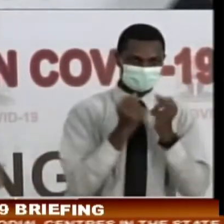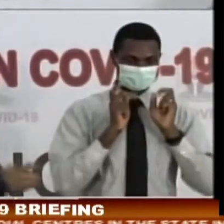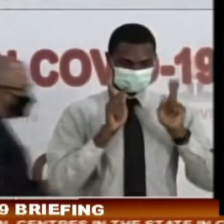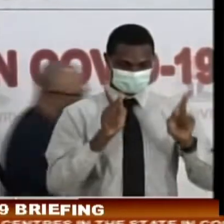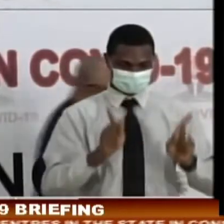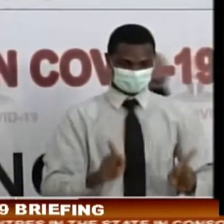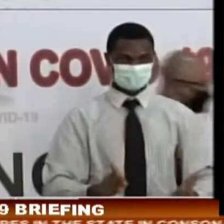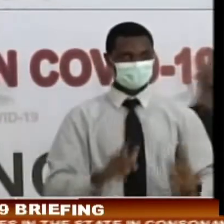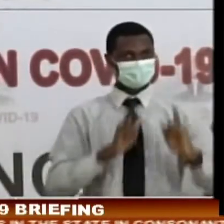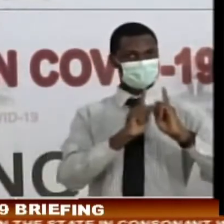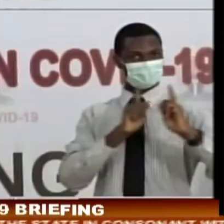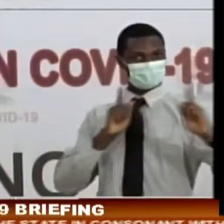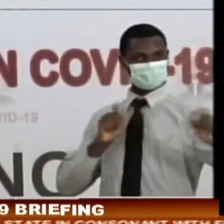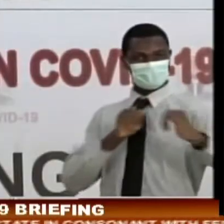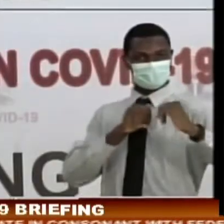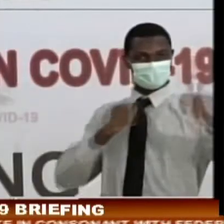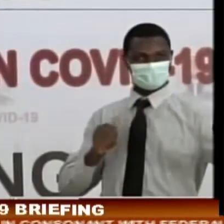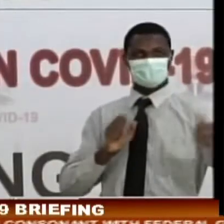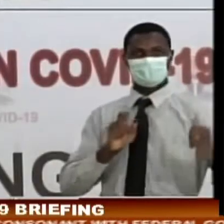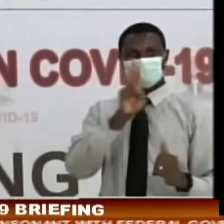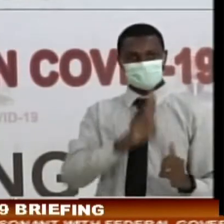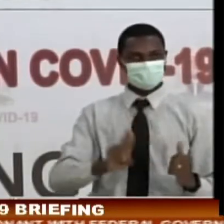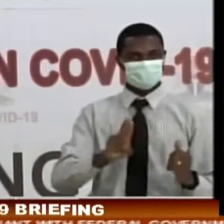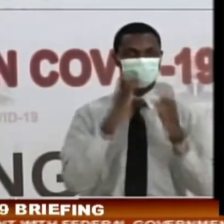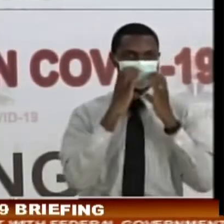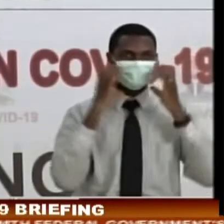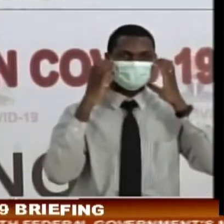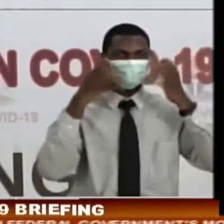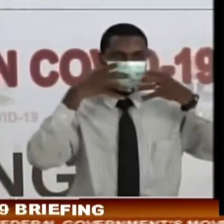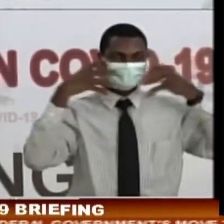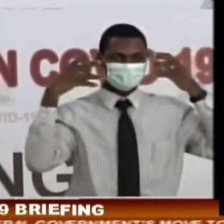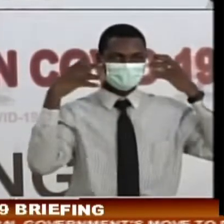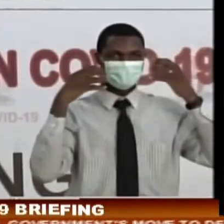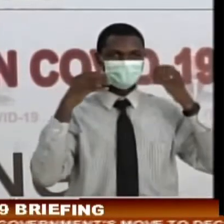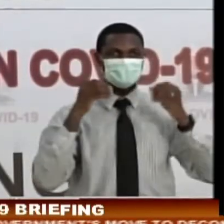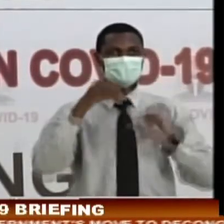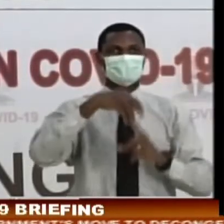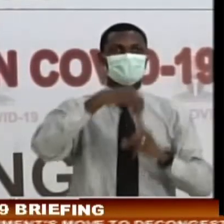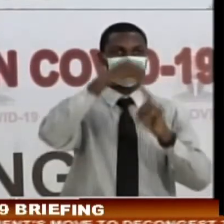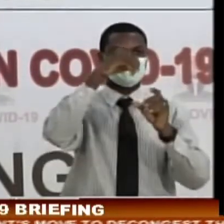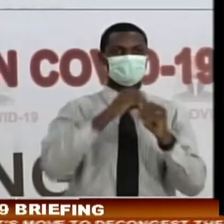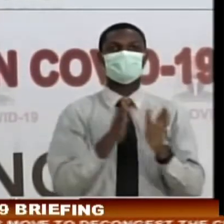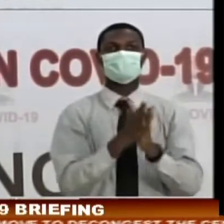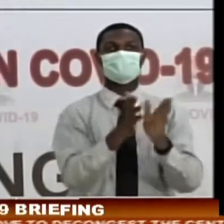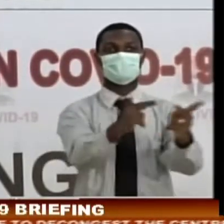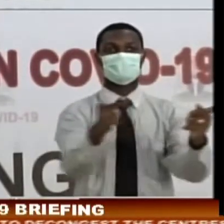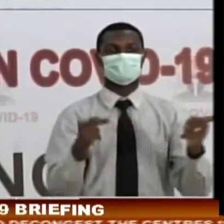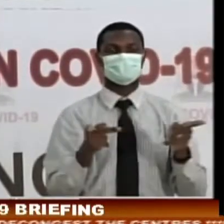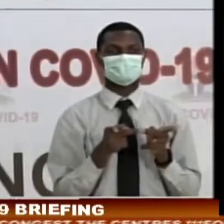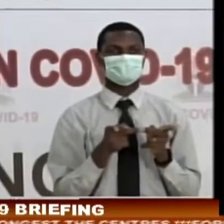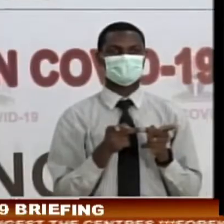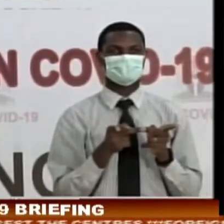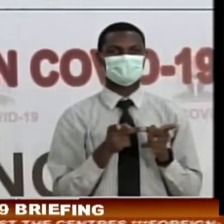distancing use a face mask or covering in public places